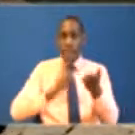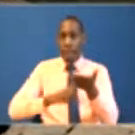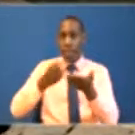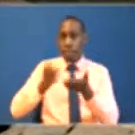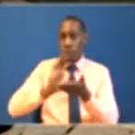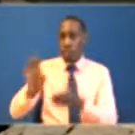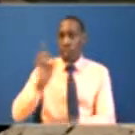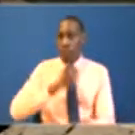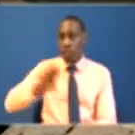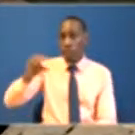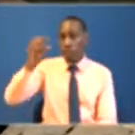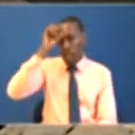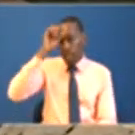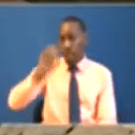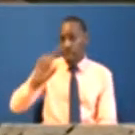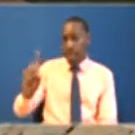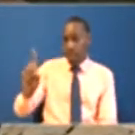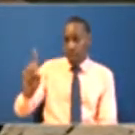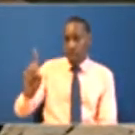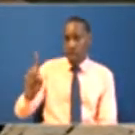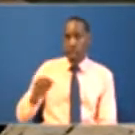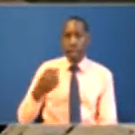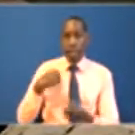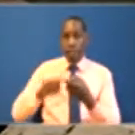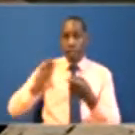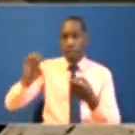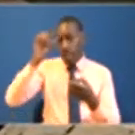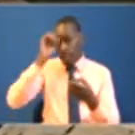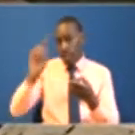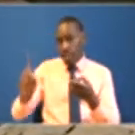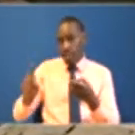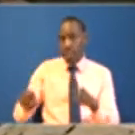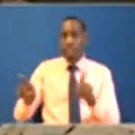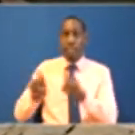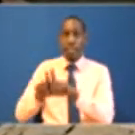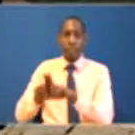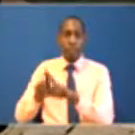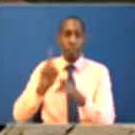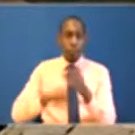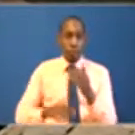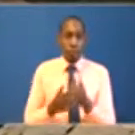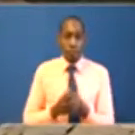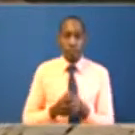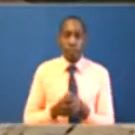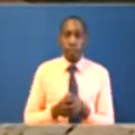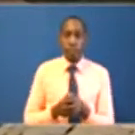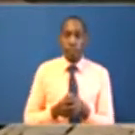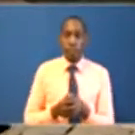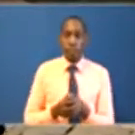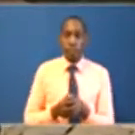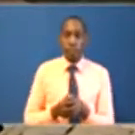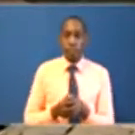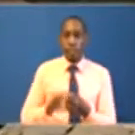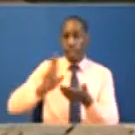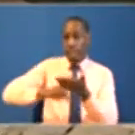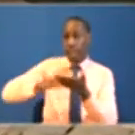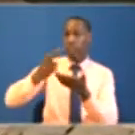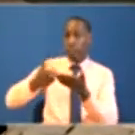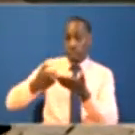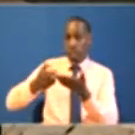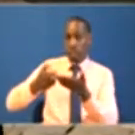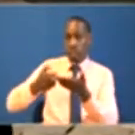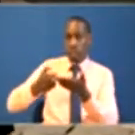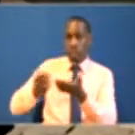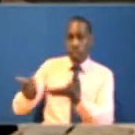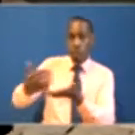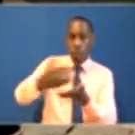that will be allocated to county government of nairobi and not just the county government of nairobi but also the on um the the resources that are